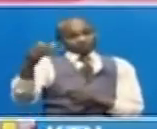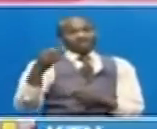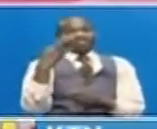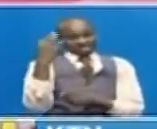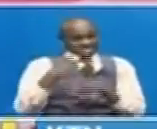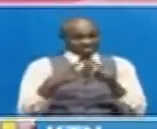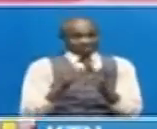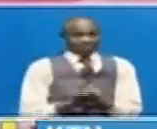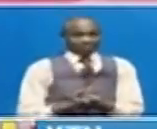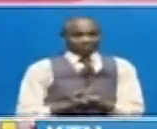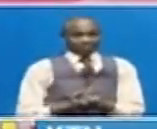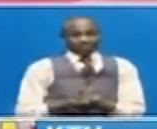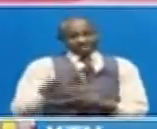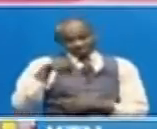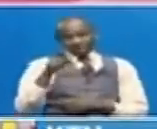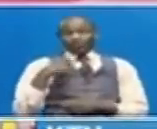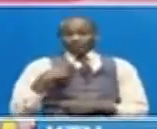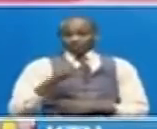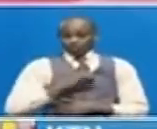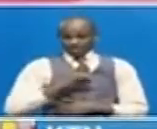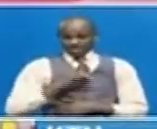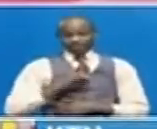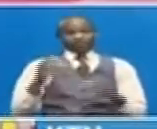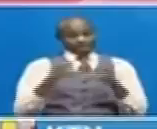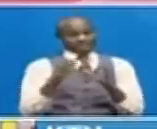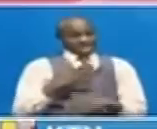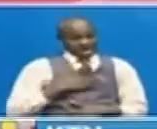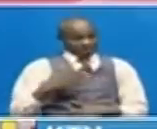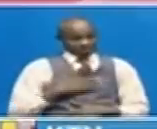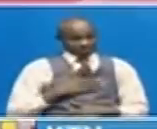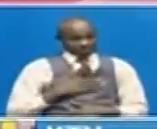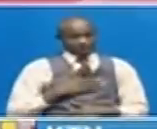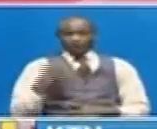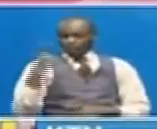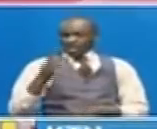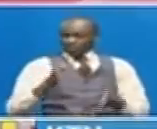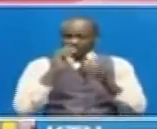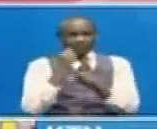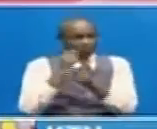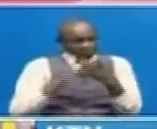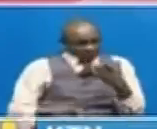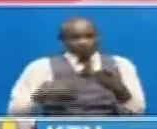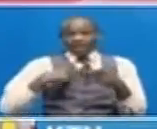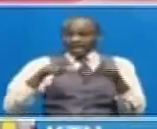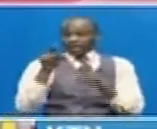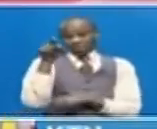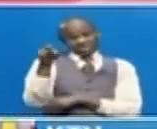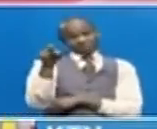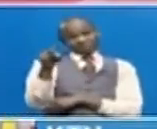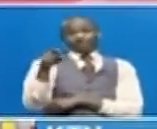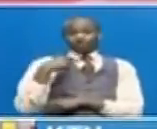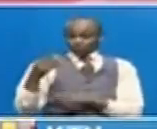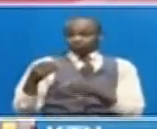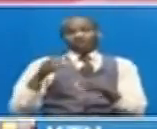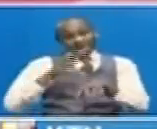Pledged to give them ownership of our company, and the only way we can do that is to allow them to